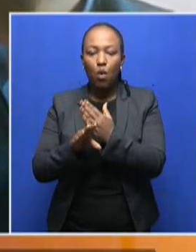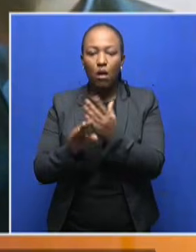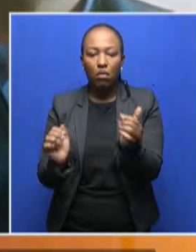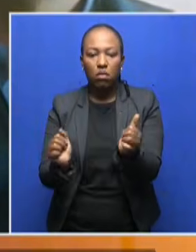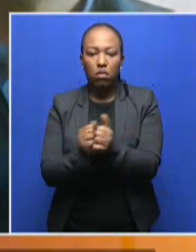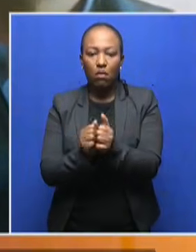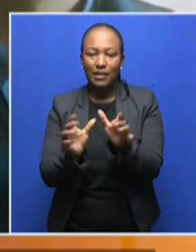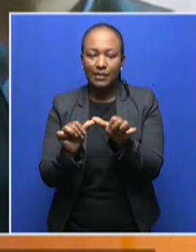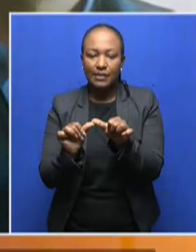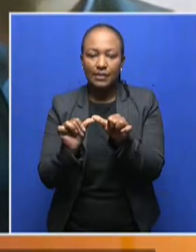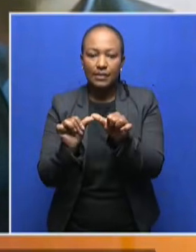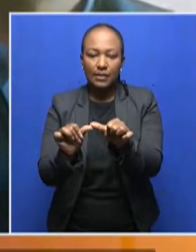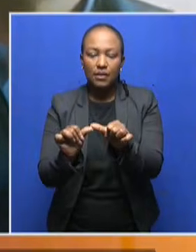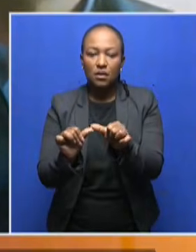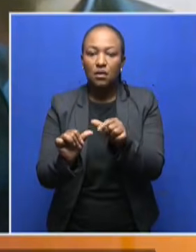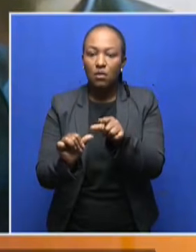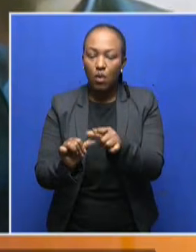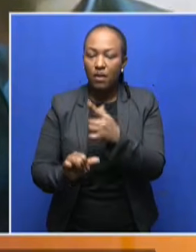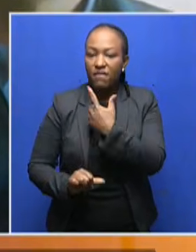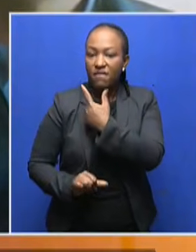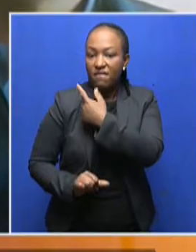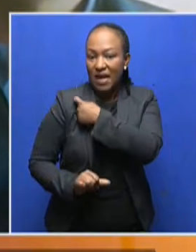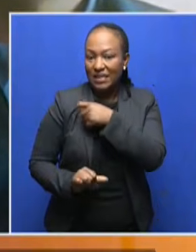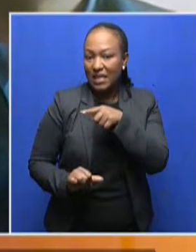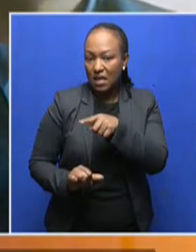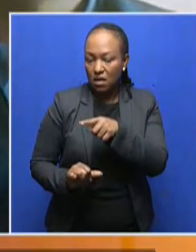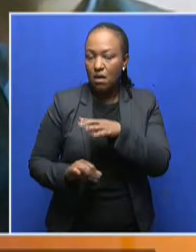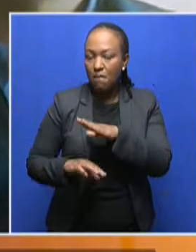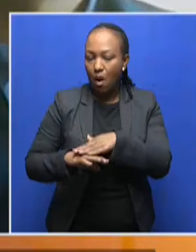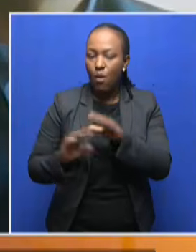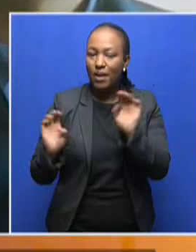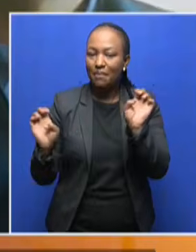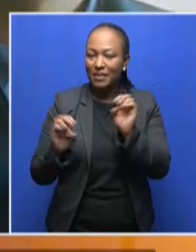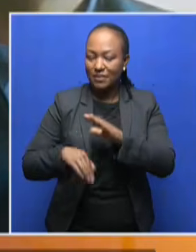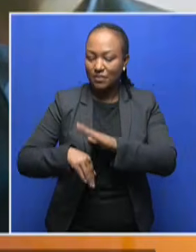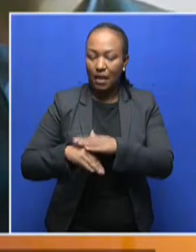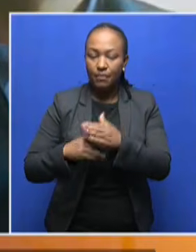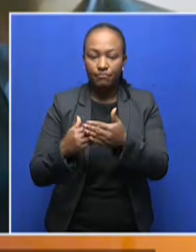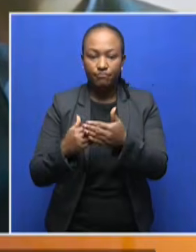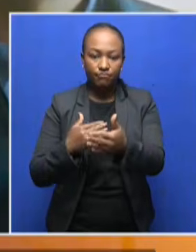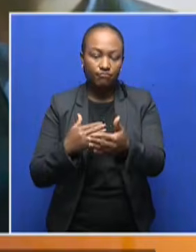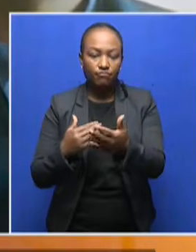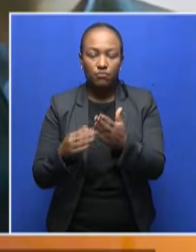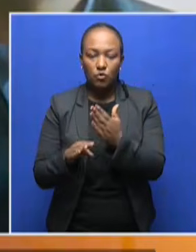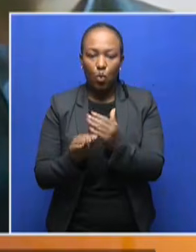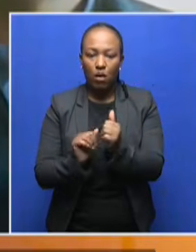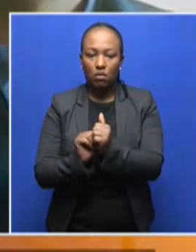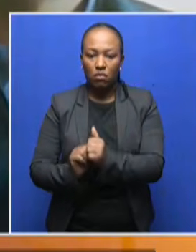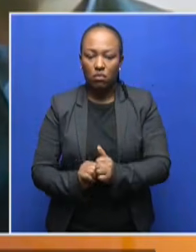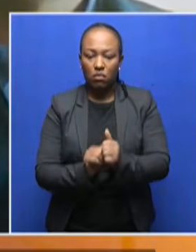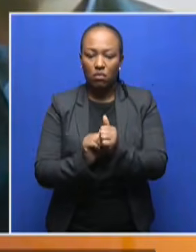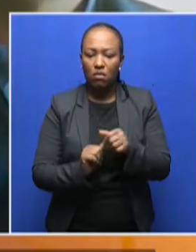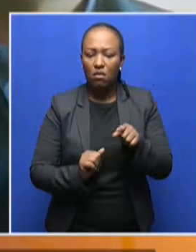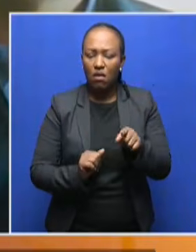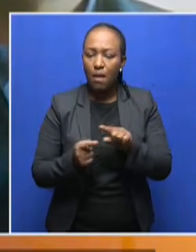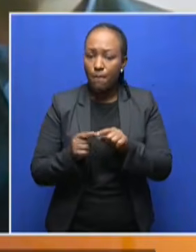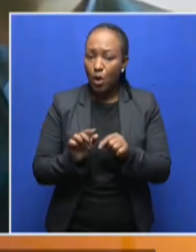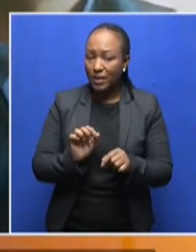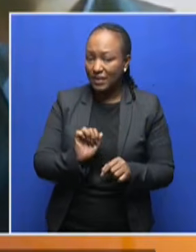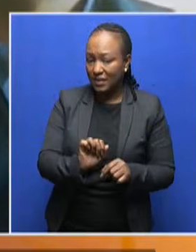help streamline vaccine deployment during this active emergency period, but also to Dr. Jassat's point, in terms